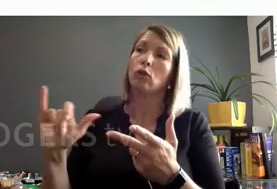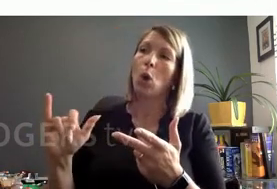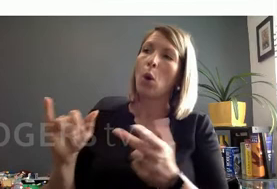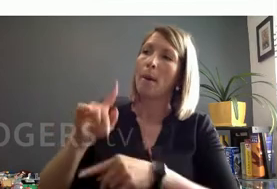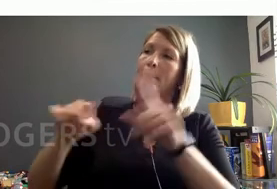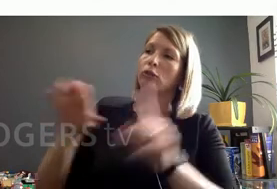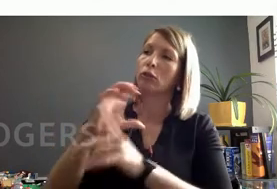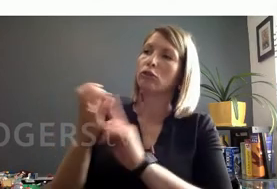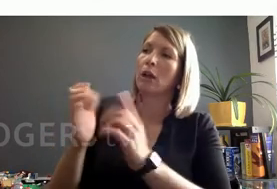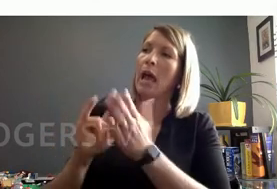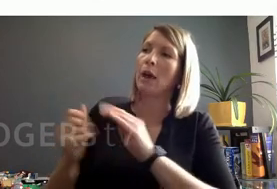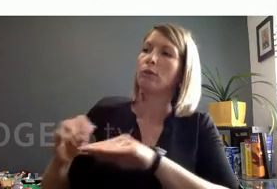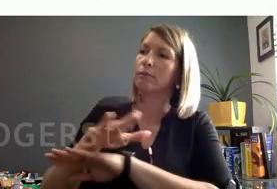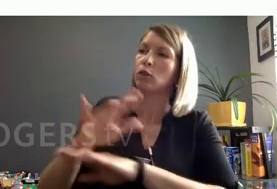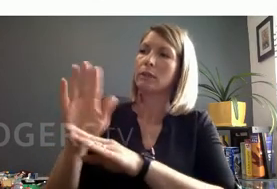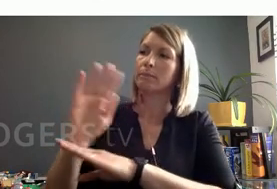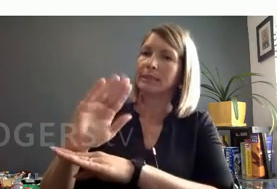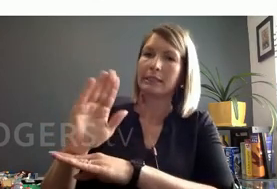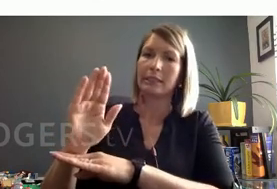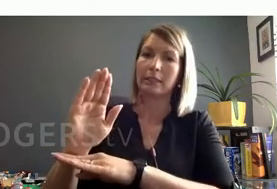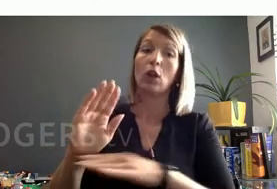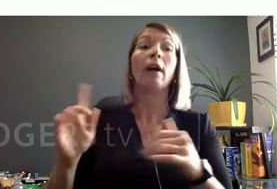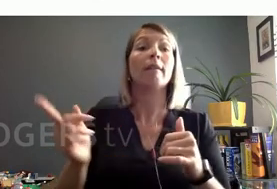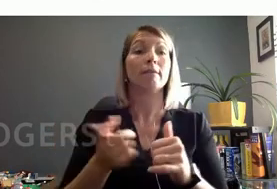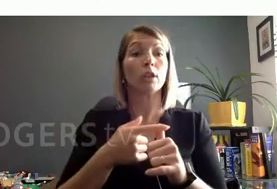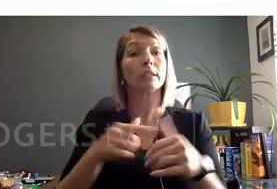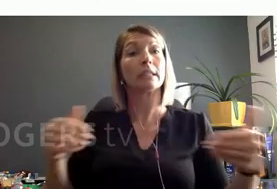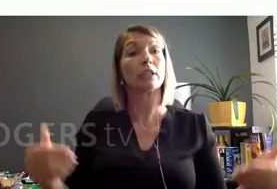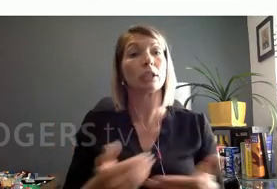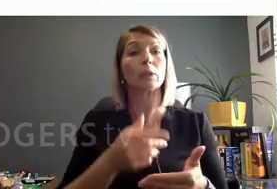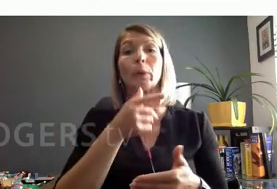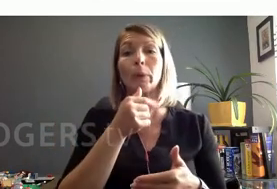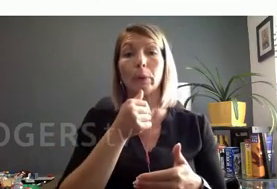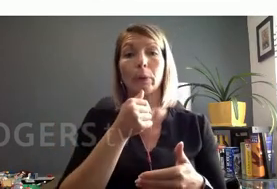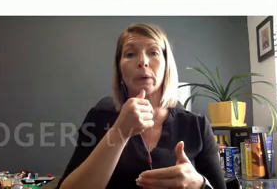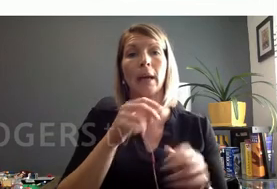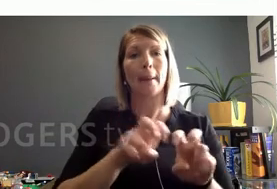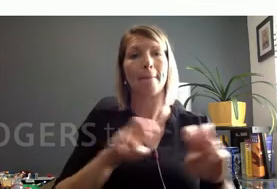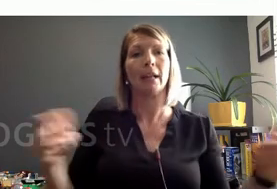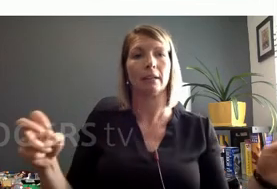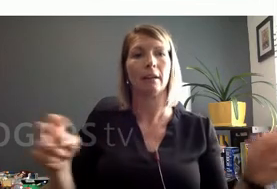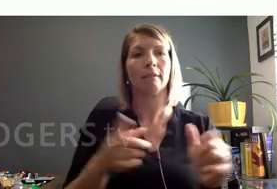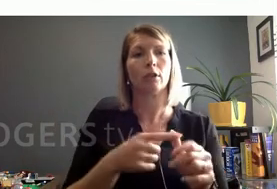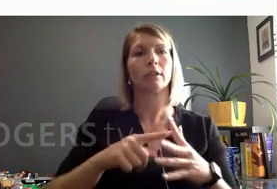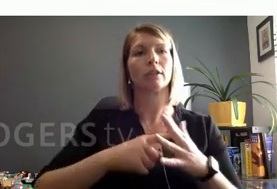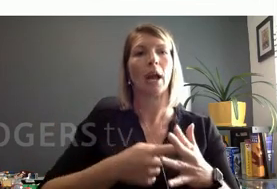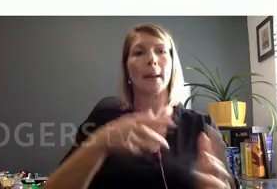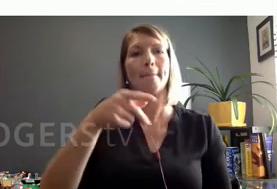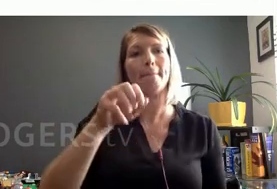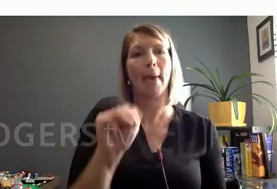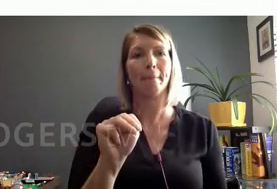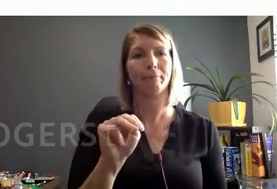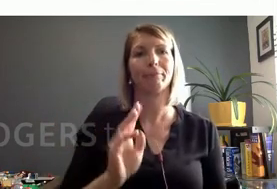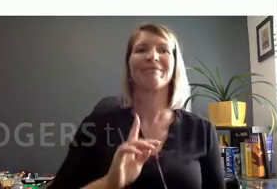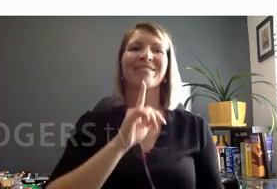communities. So let's begin with your introductions, panelists. So perhaps we could start with Pam. Sure thing. So